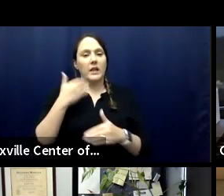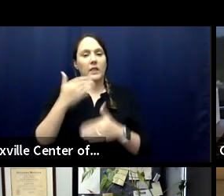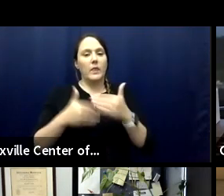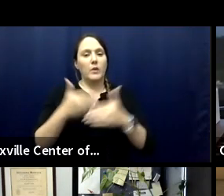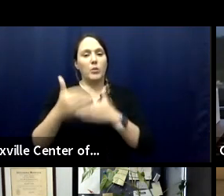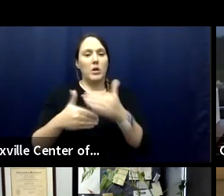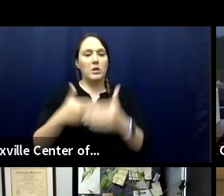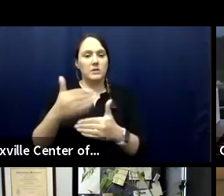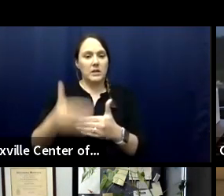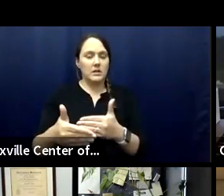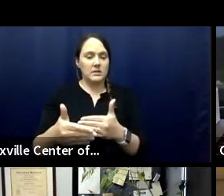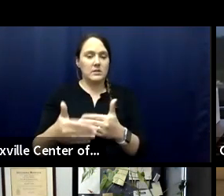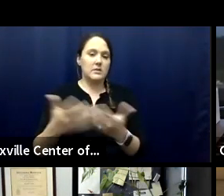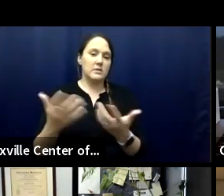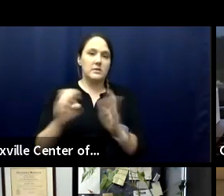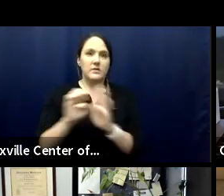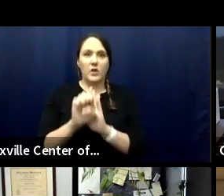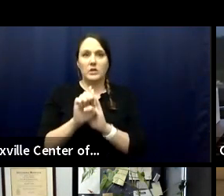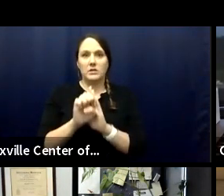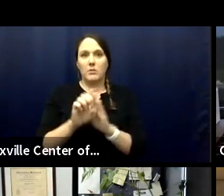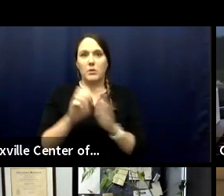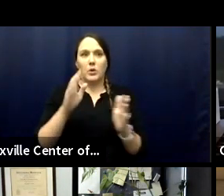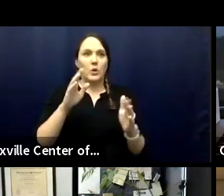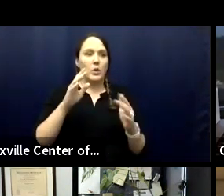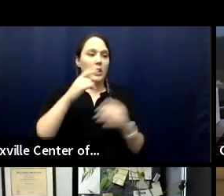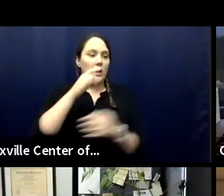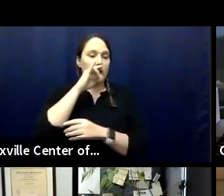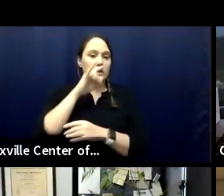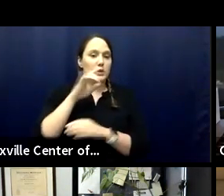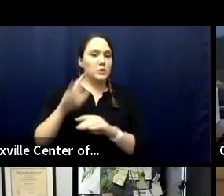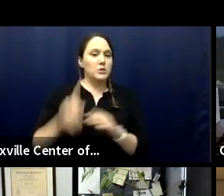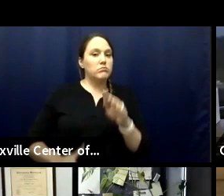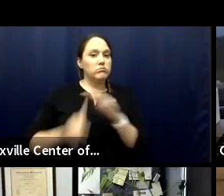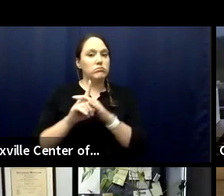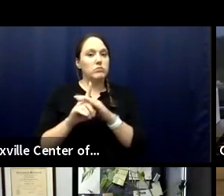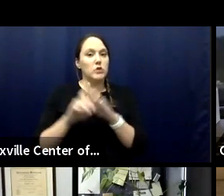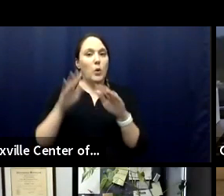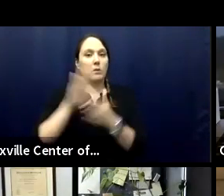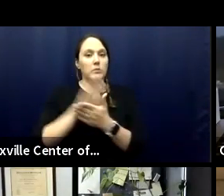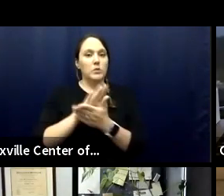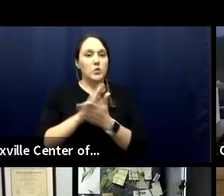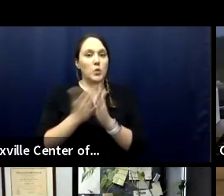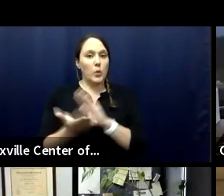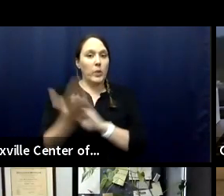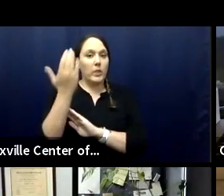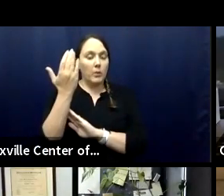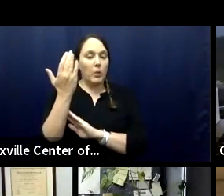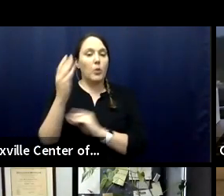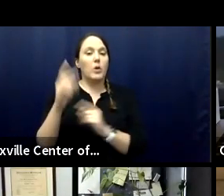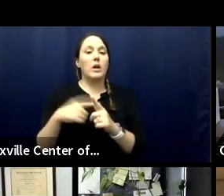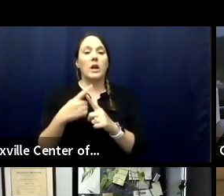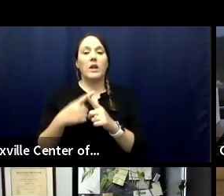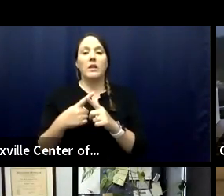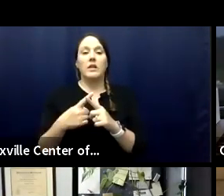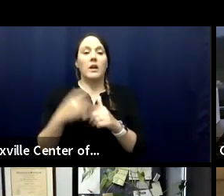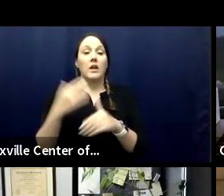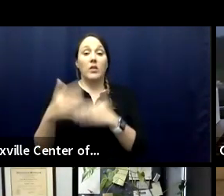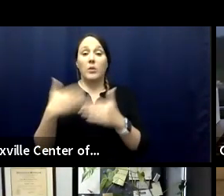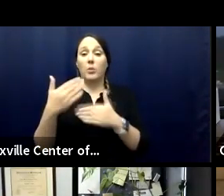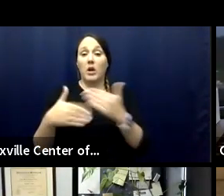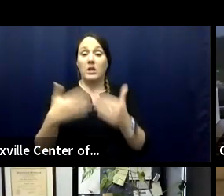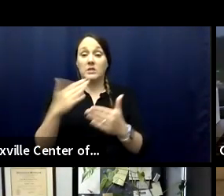process, for example? So children show up to school in the morning, and then just if you walk us through the process, are they